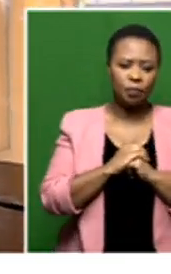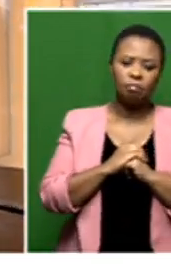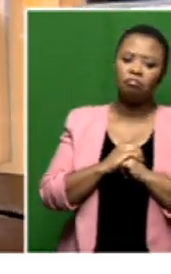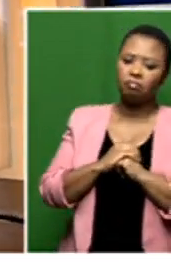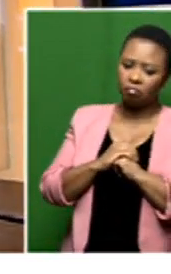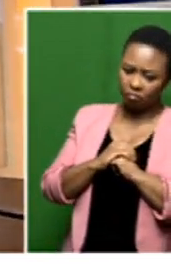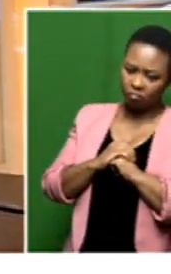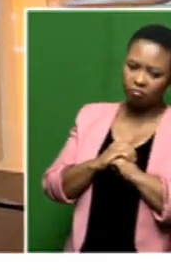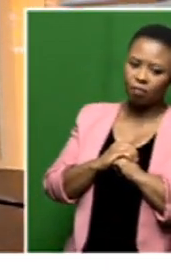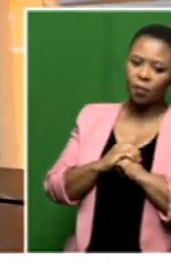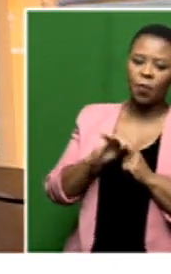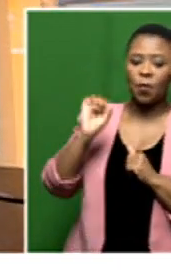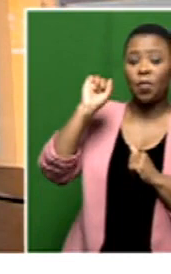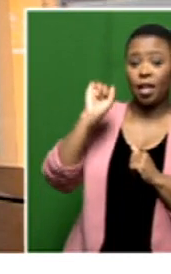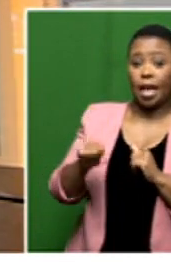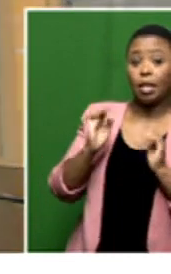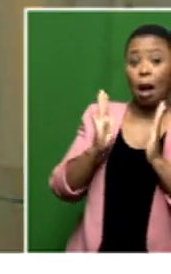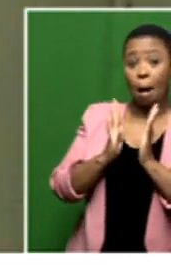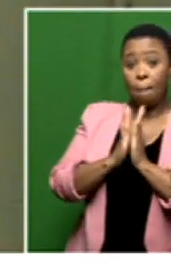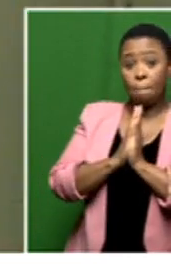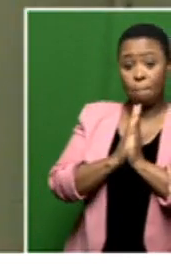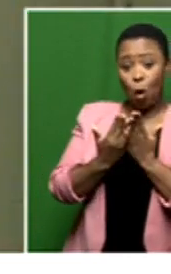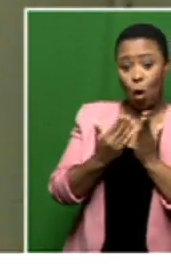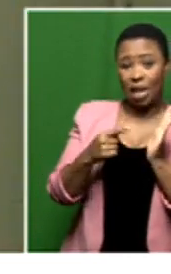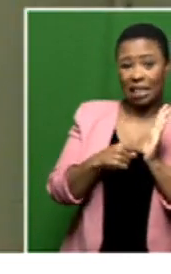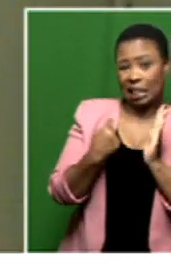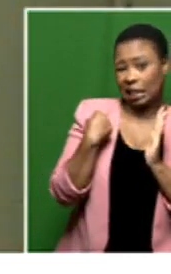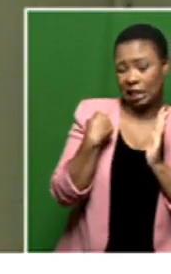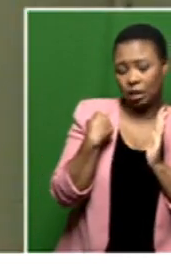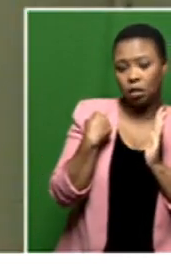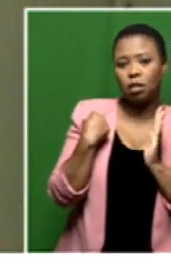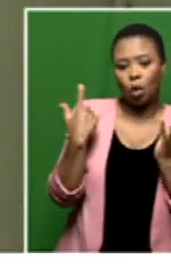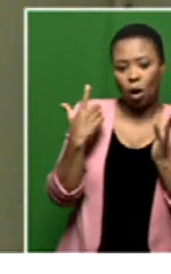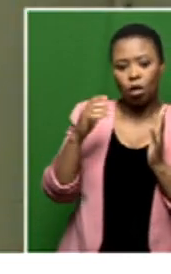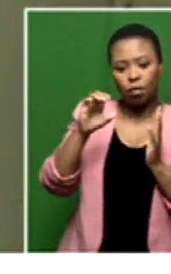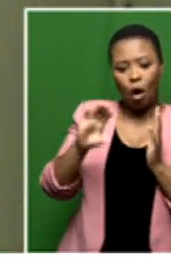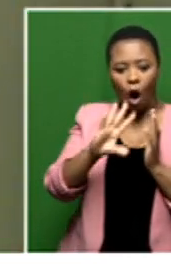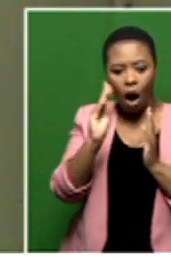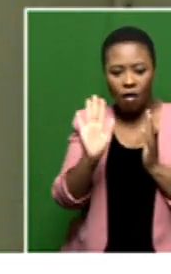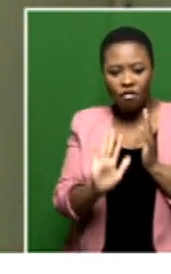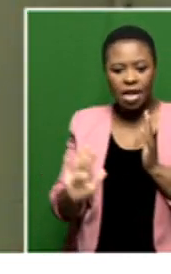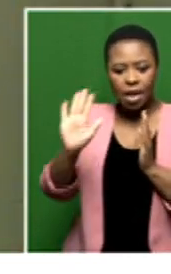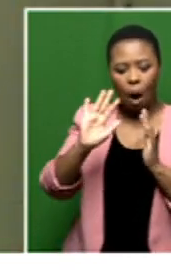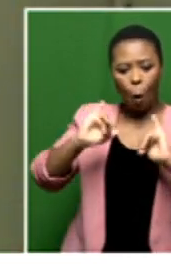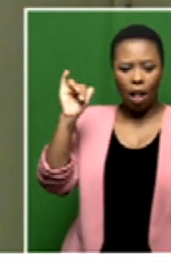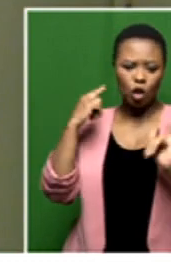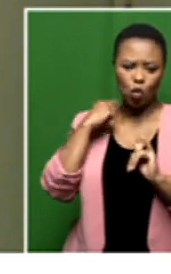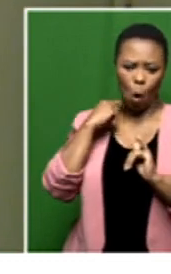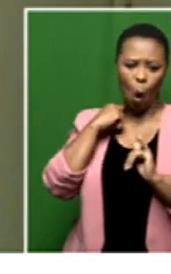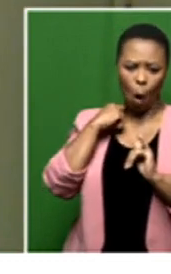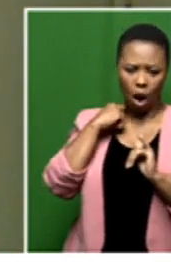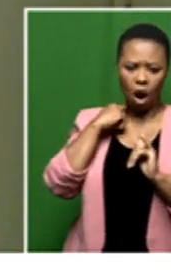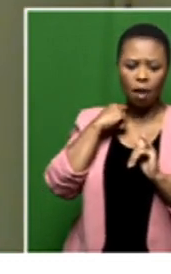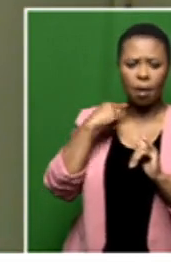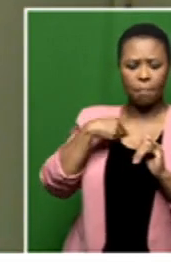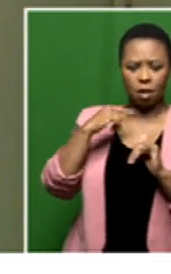Yeah, so obviously this is the latest book, and outside of Africa, African wild dogs are probably the least well known of all the animals